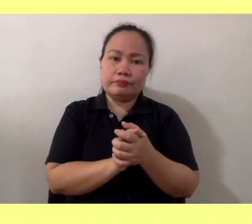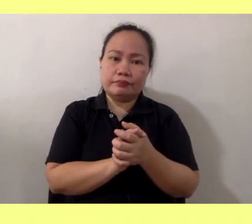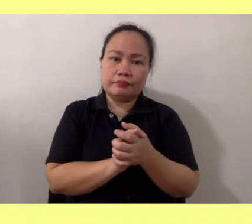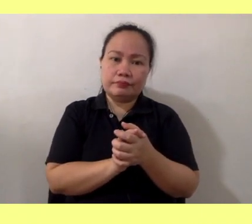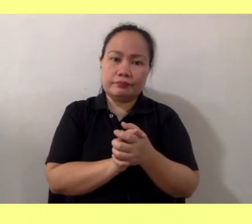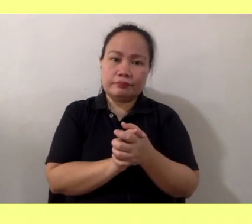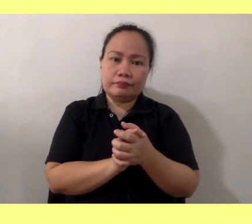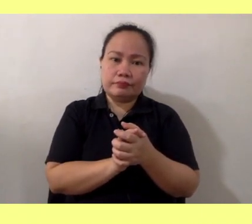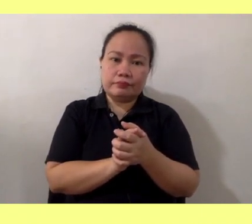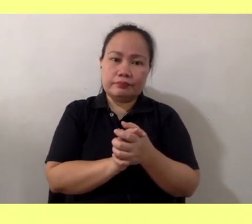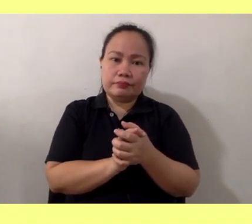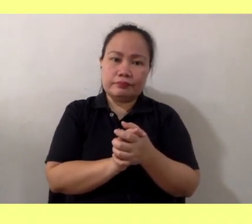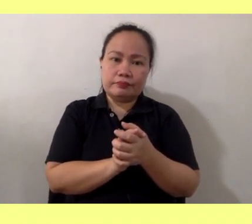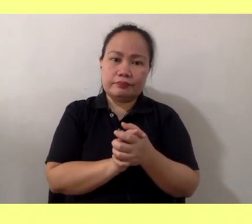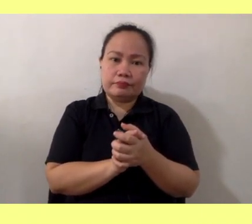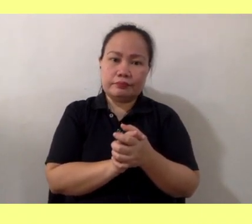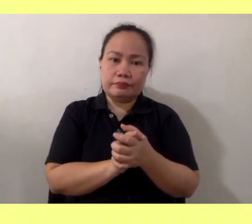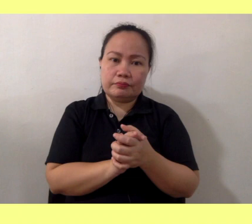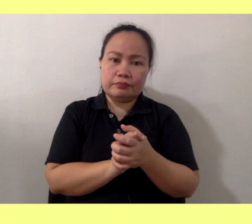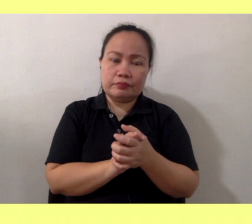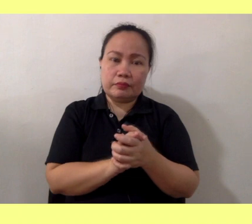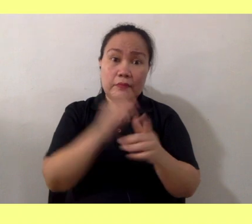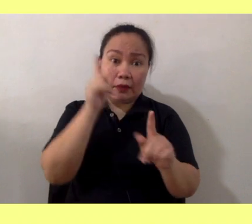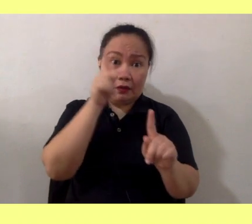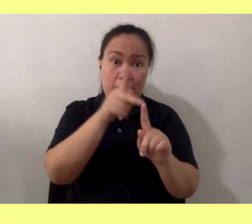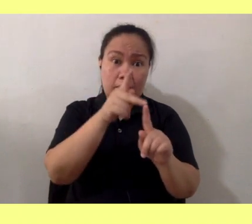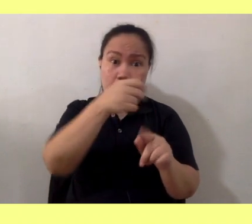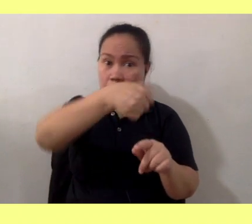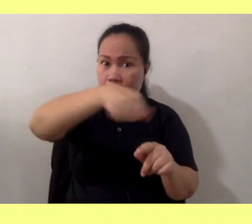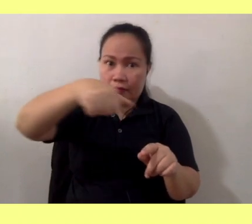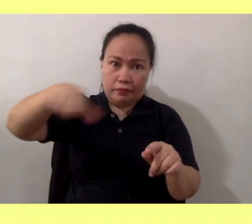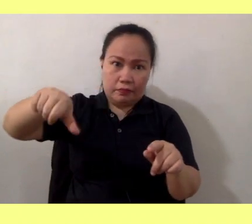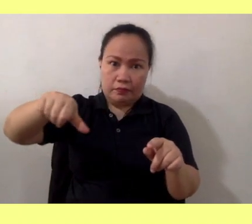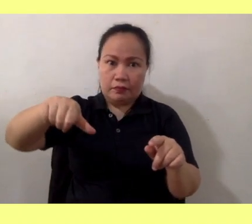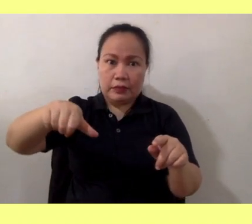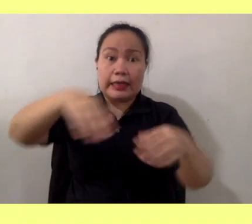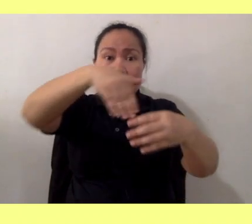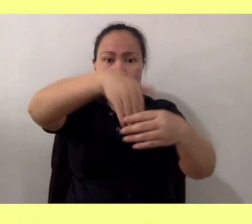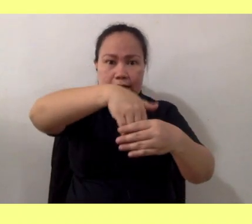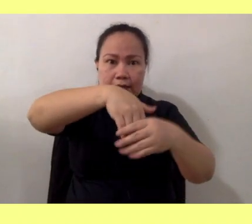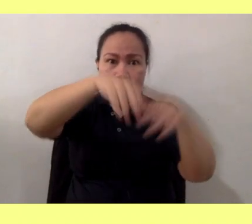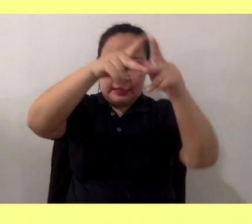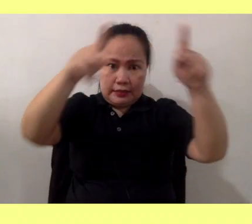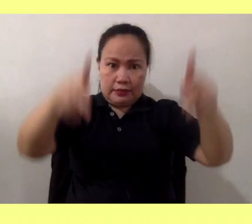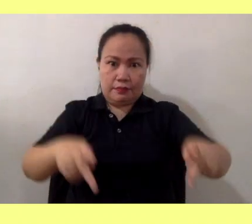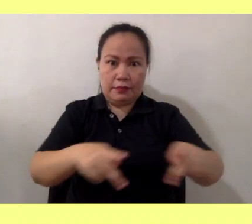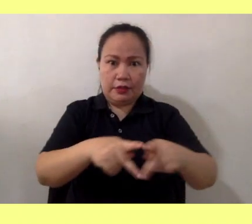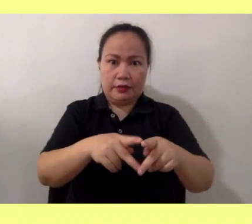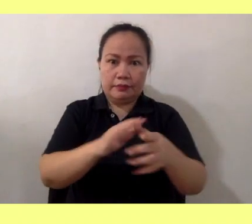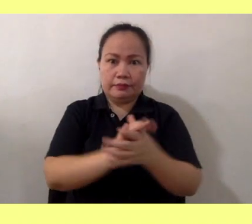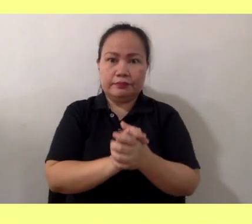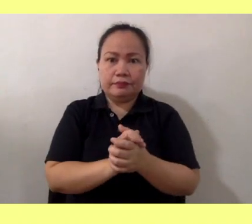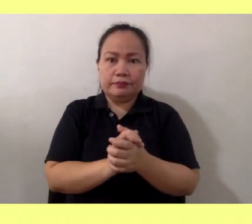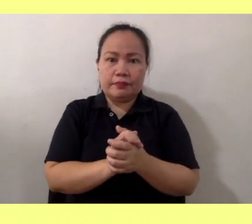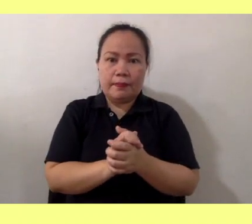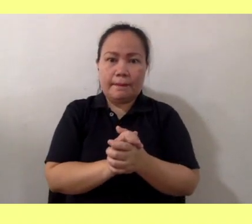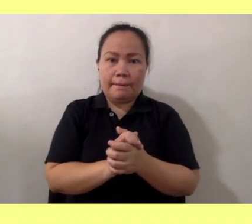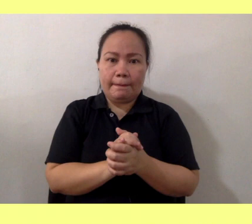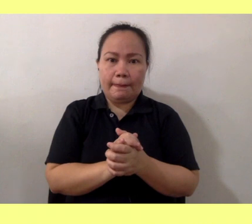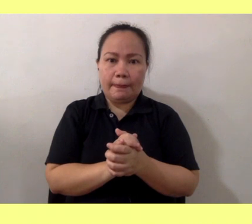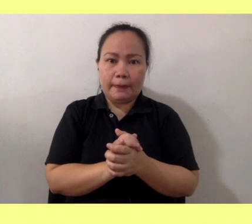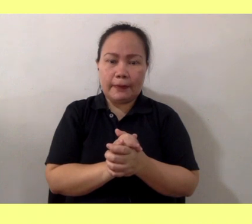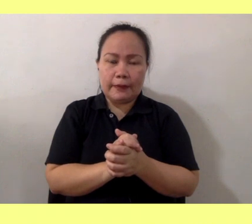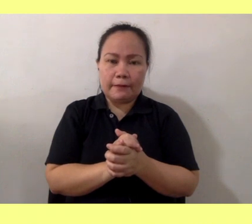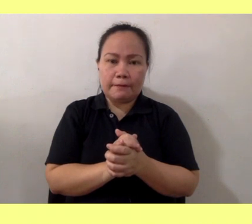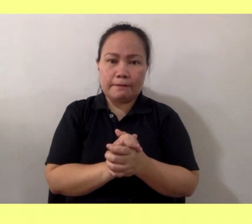So, yung points natin dito, kahit saan nyo naman ilagay. Okay? And then, yung Q, pwede dyan, pwede dito,